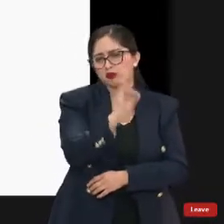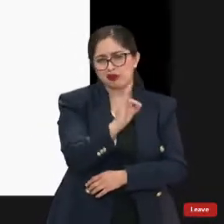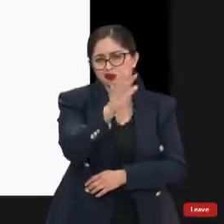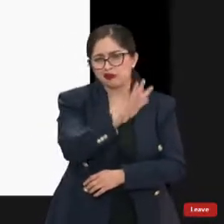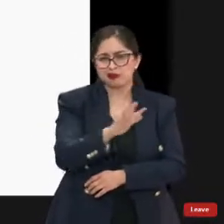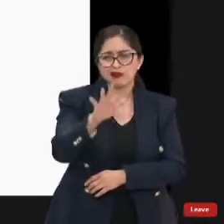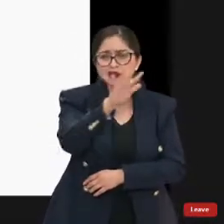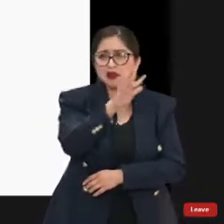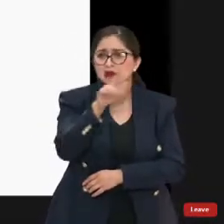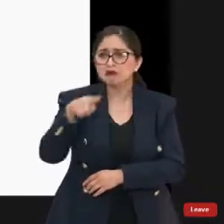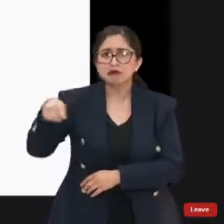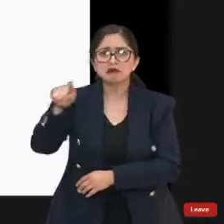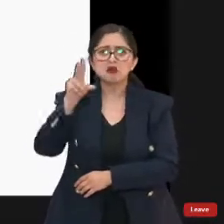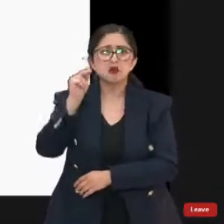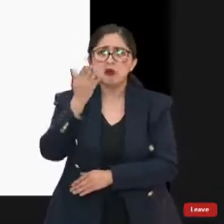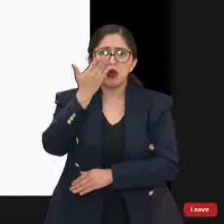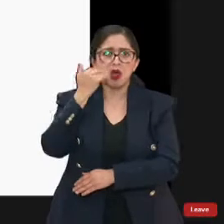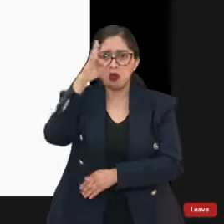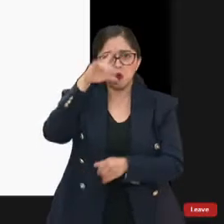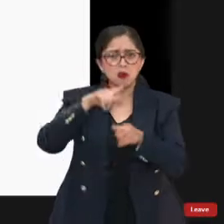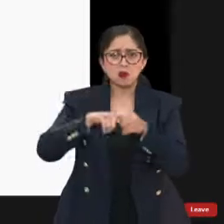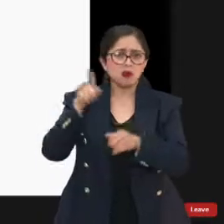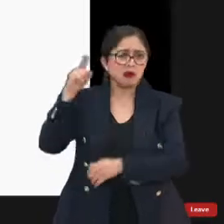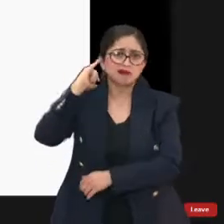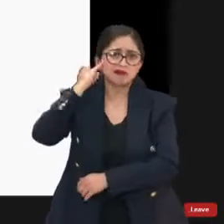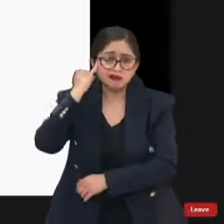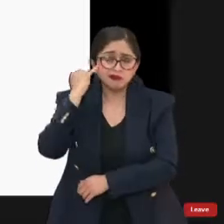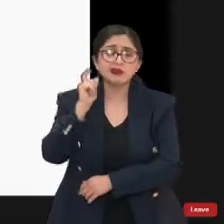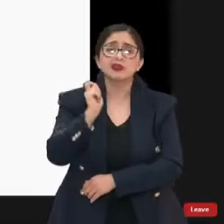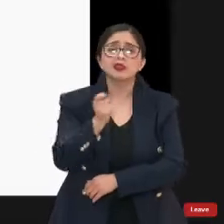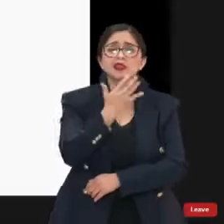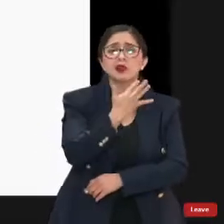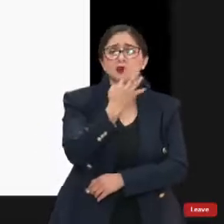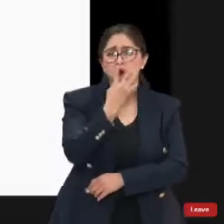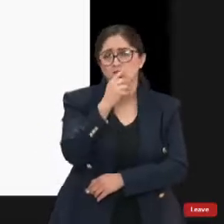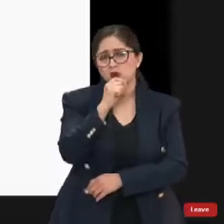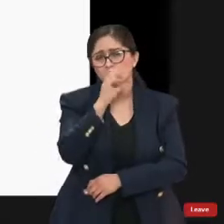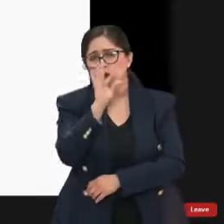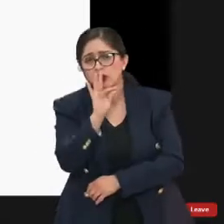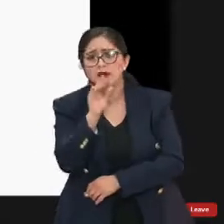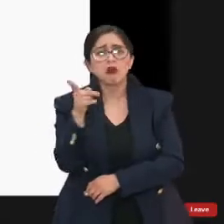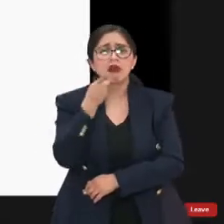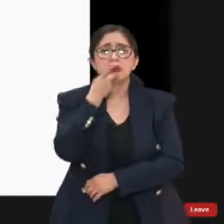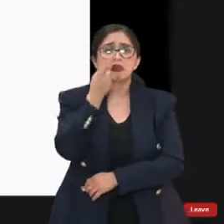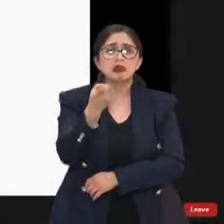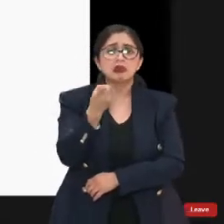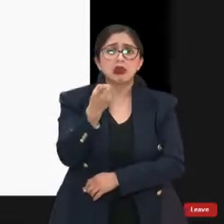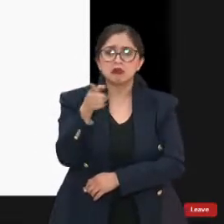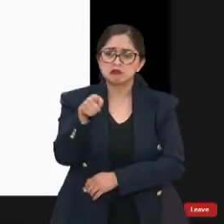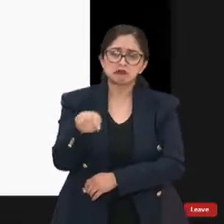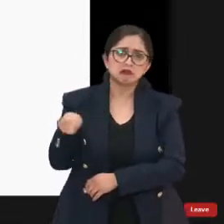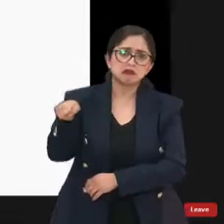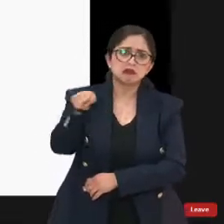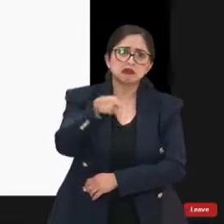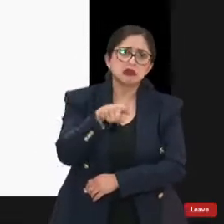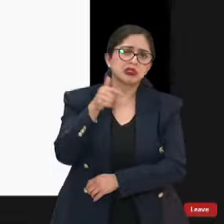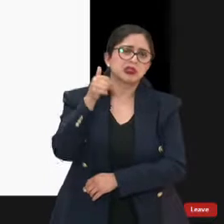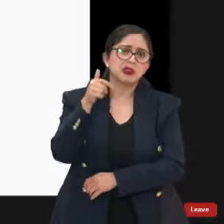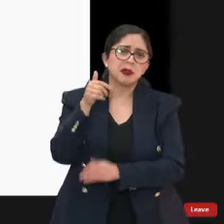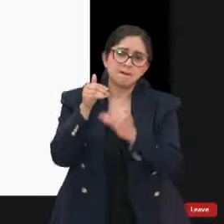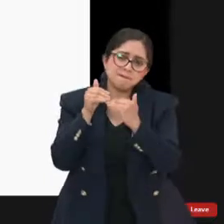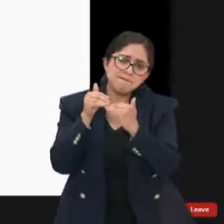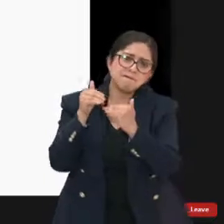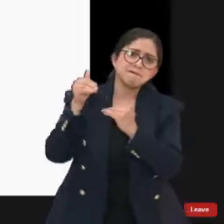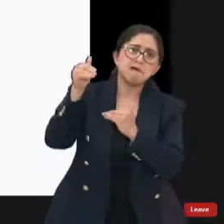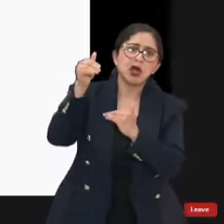of Bolivians were not ethnically identified, and 65.40 said they did not